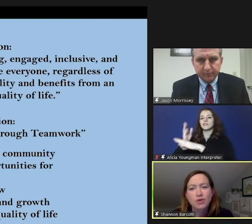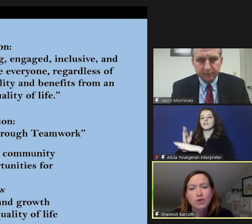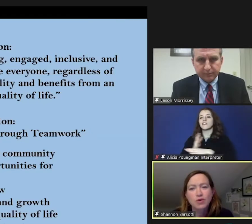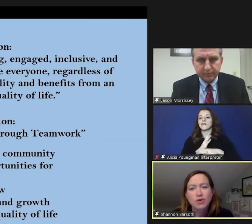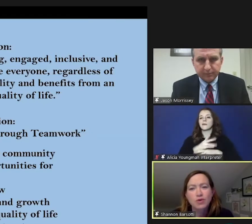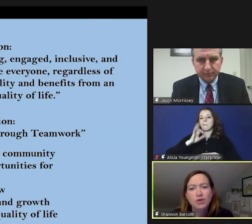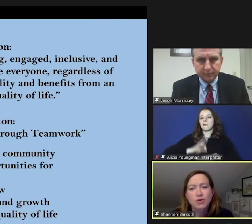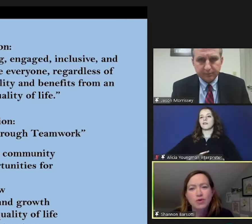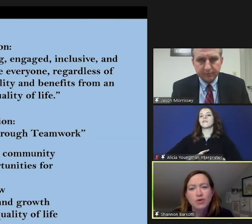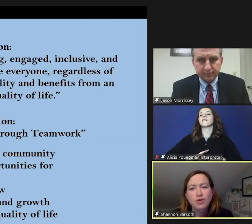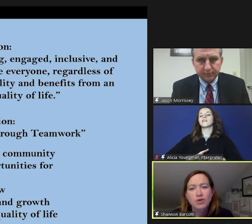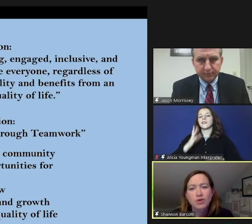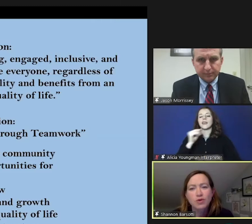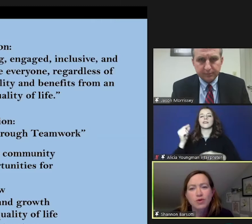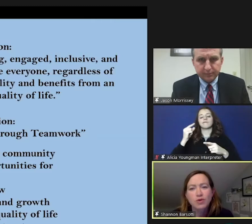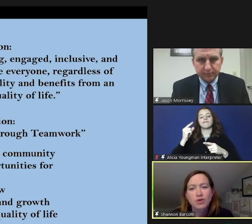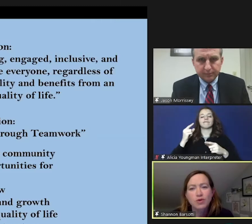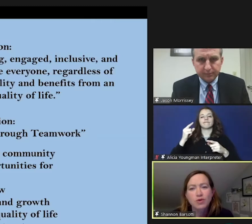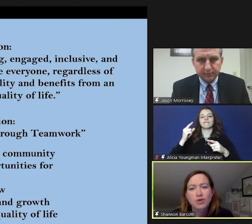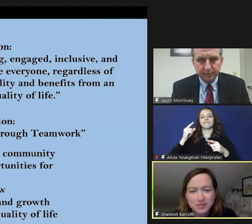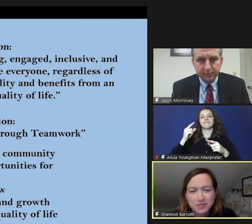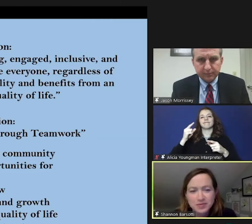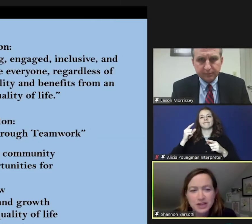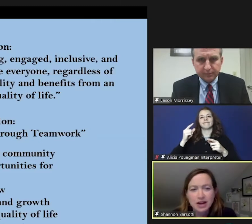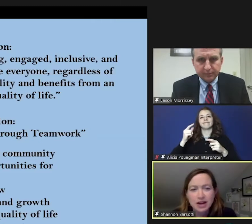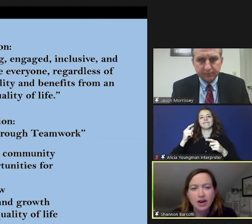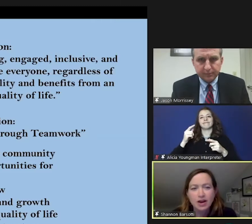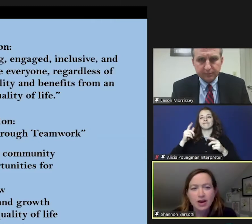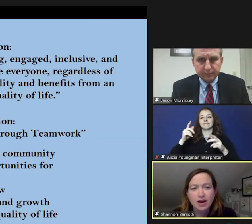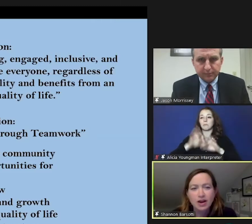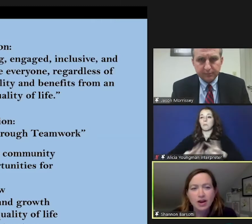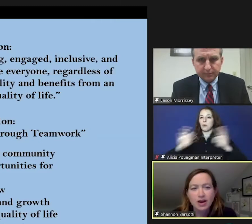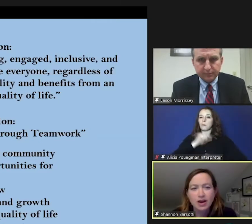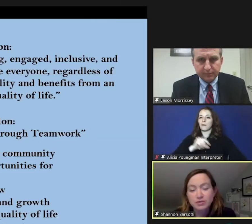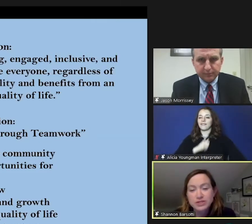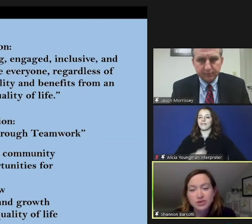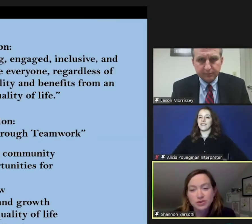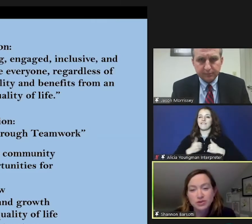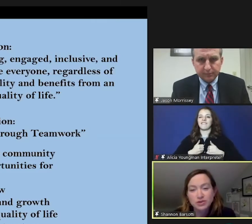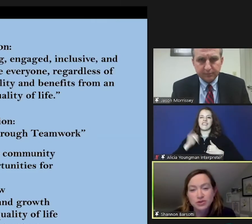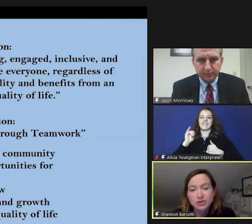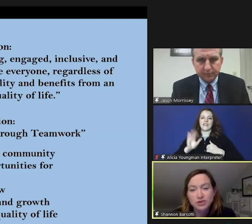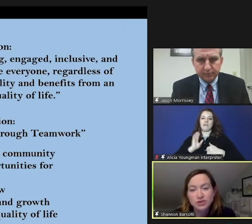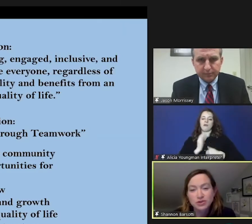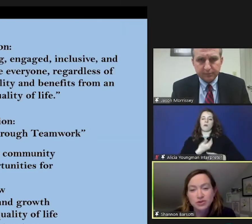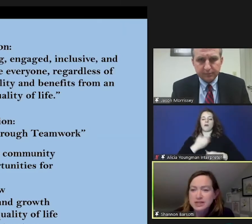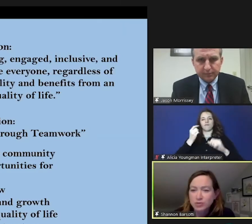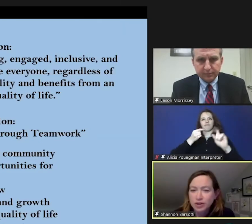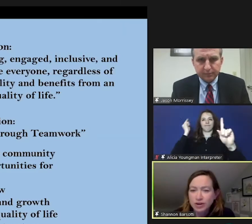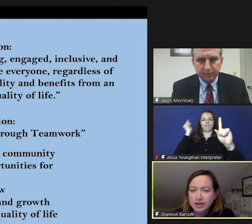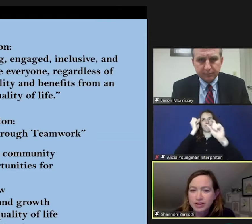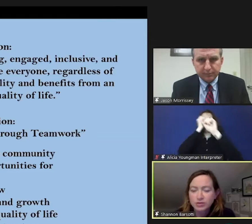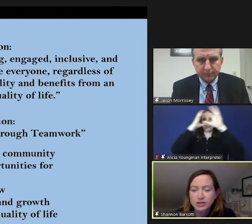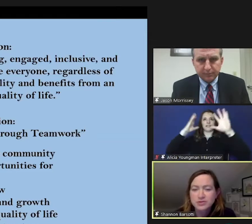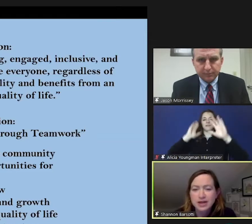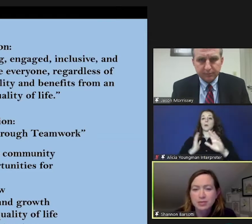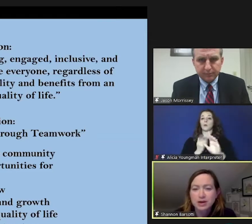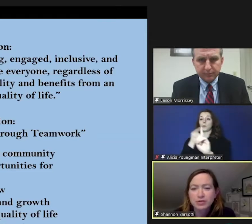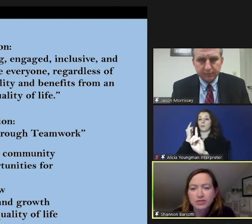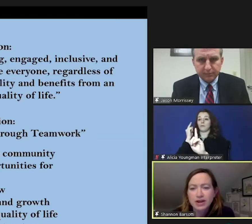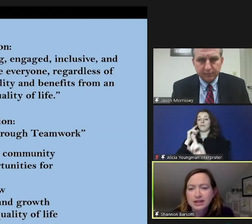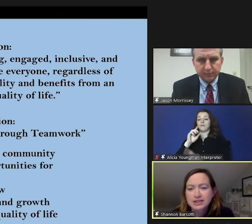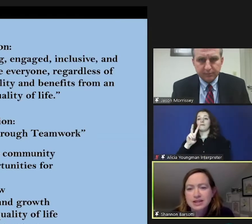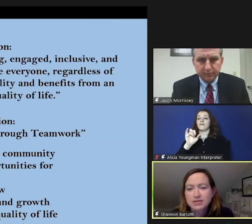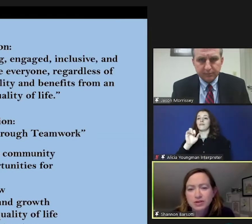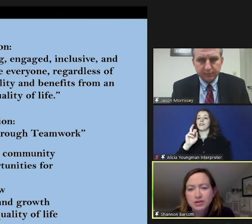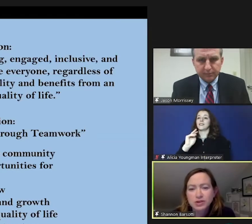life. So this is our vision that we aspire to. Our mission is that we serve people through teamwork. We do